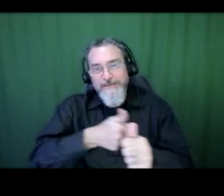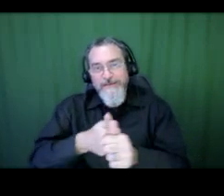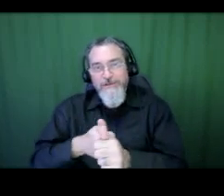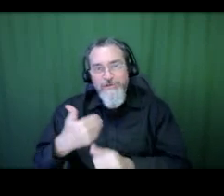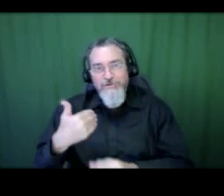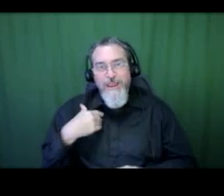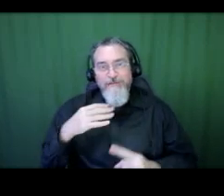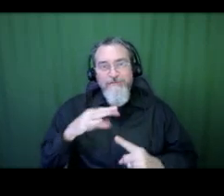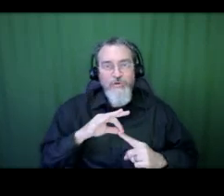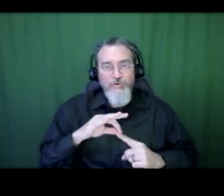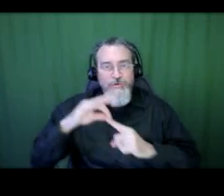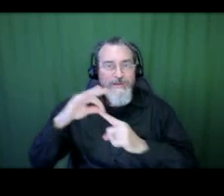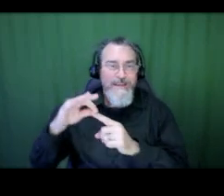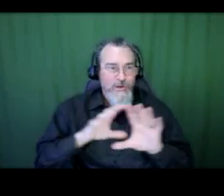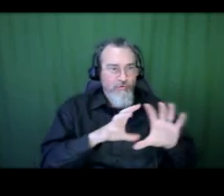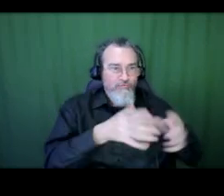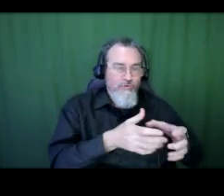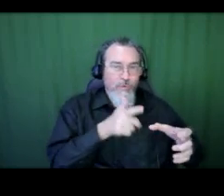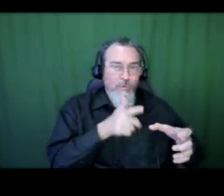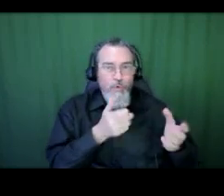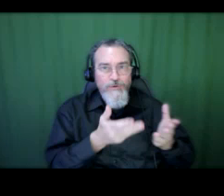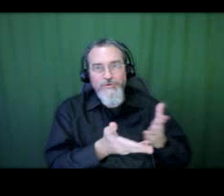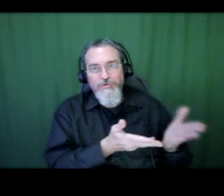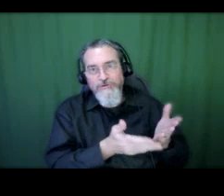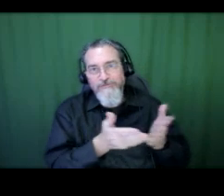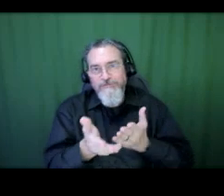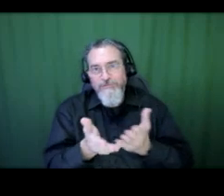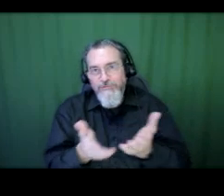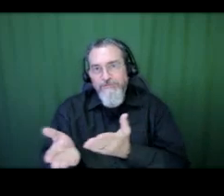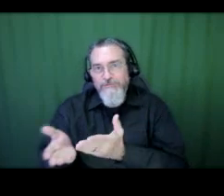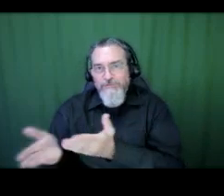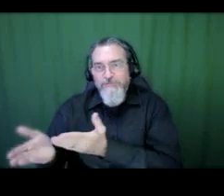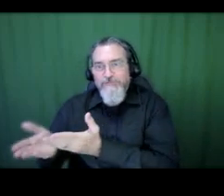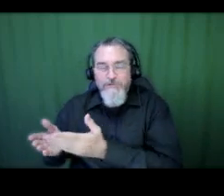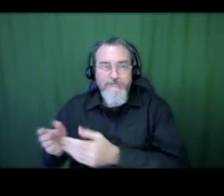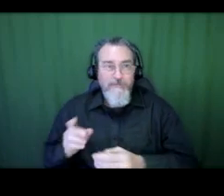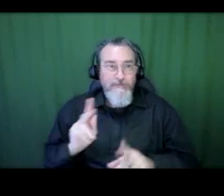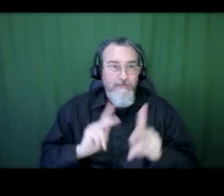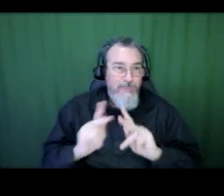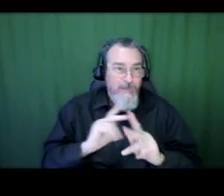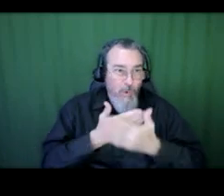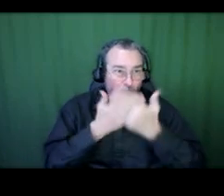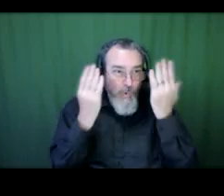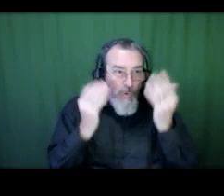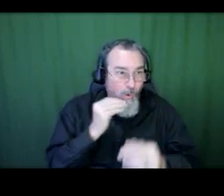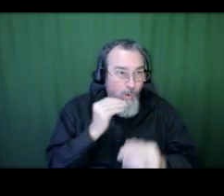population of people that they're serving, whether they're English language learners, whether they're homeless or